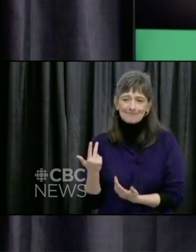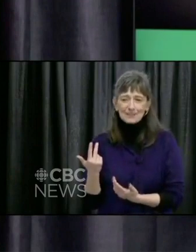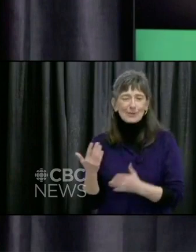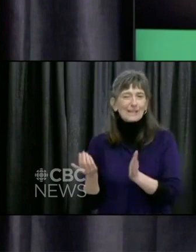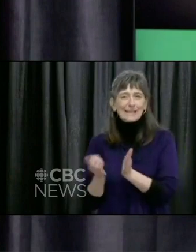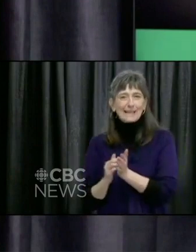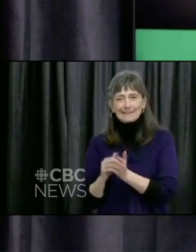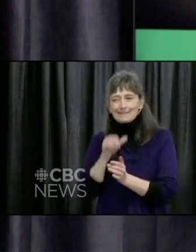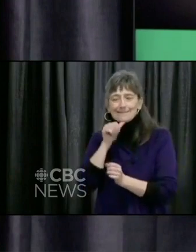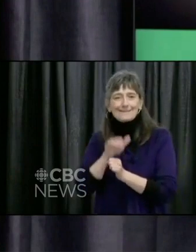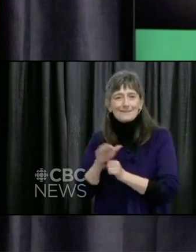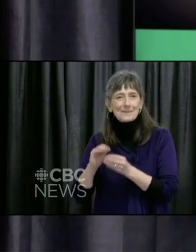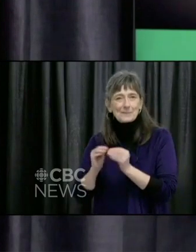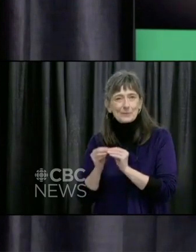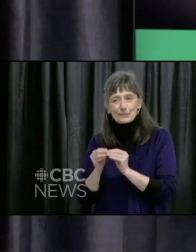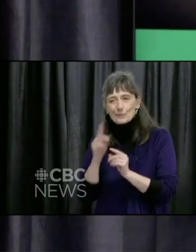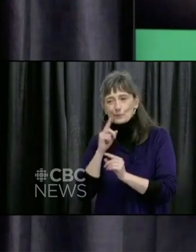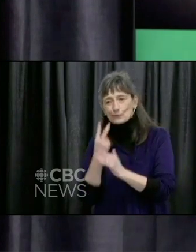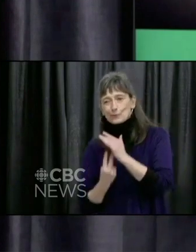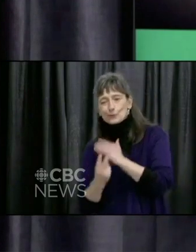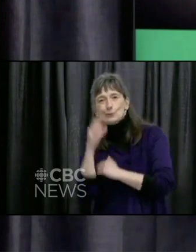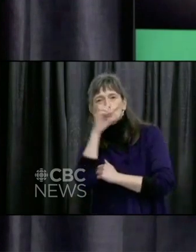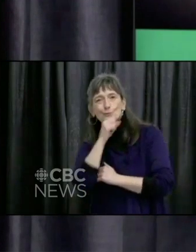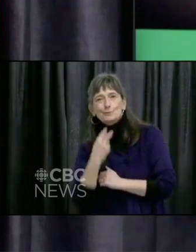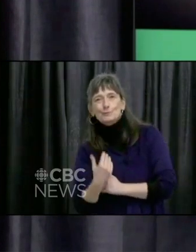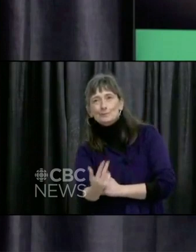proper estimates, and the variability around it